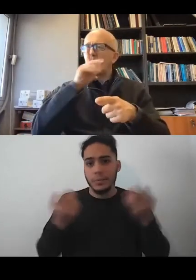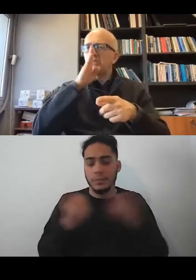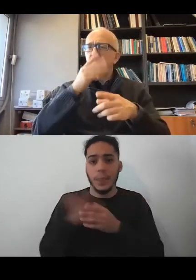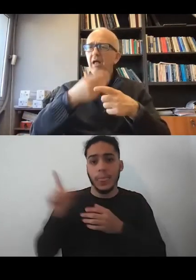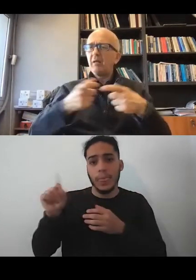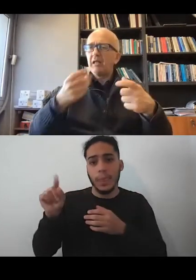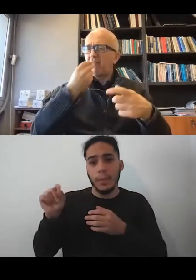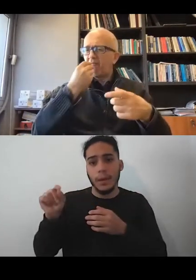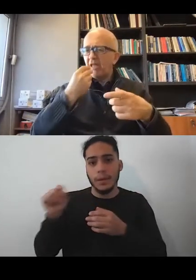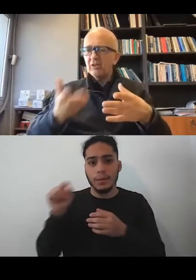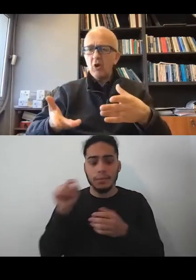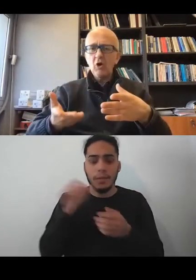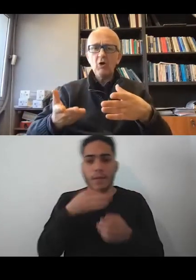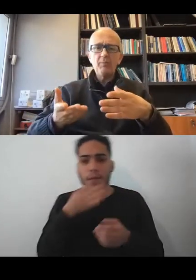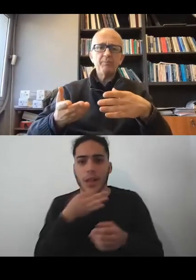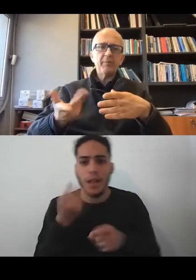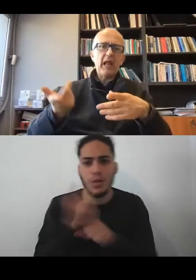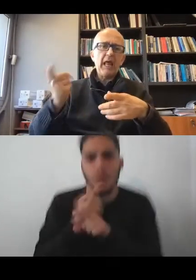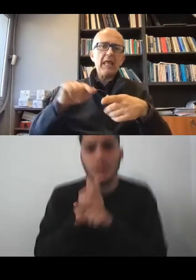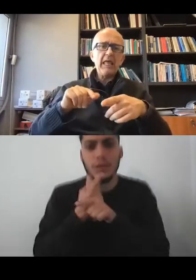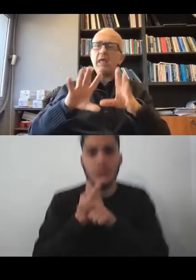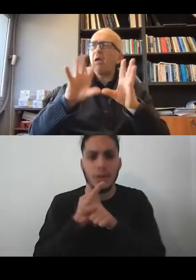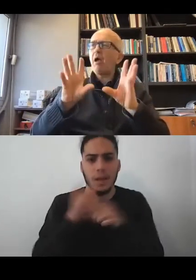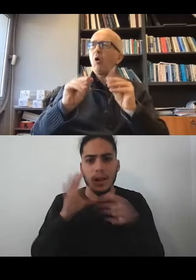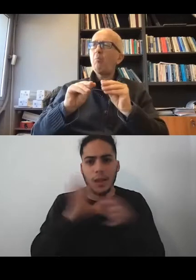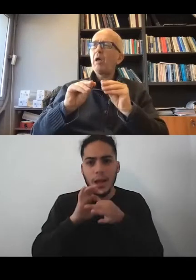about clothing and colors,